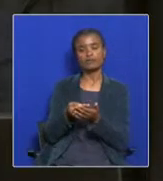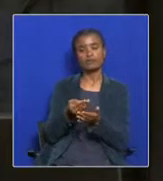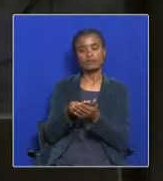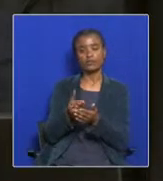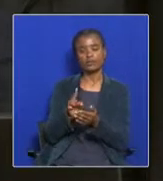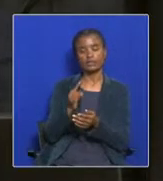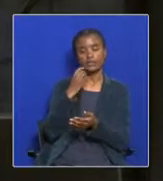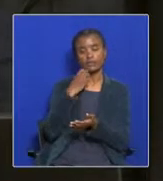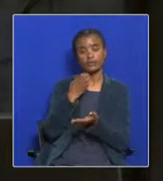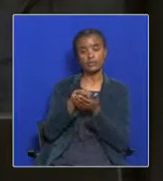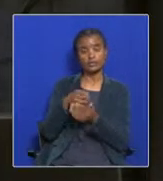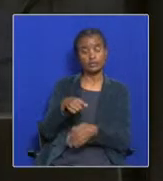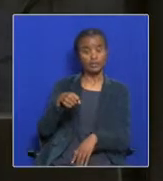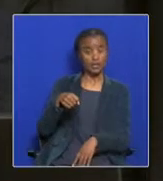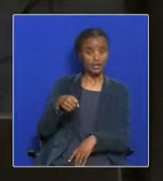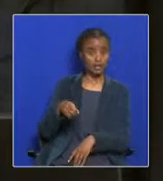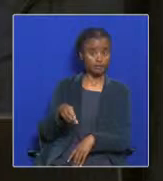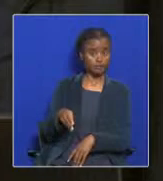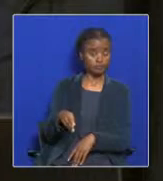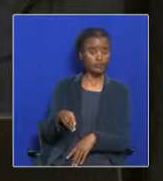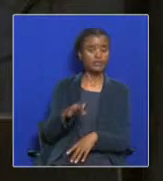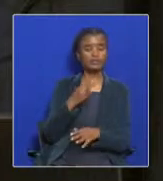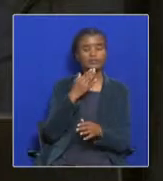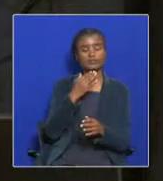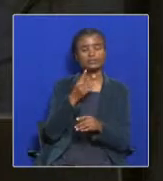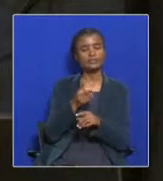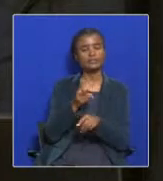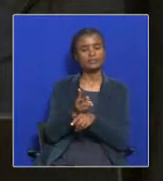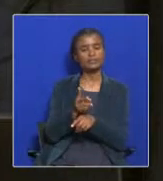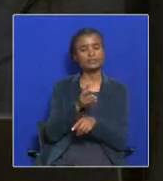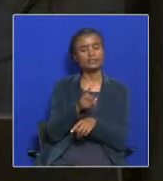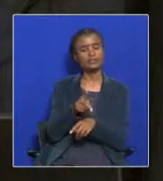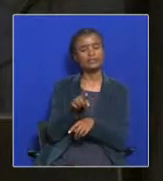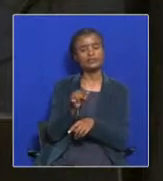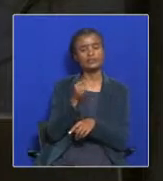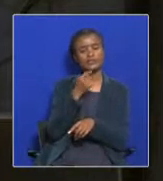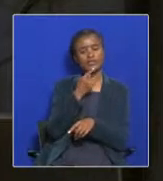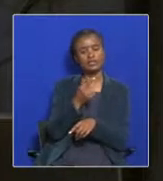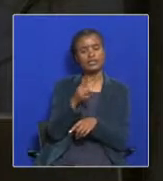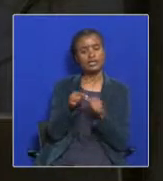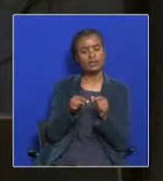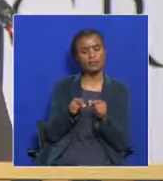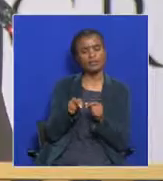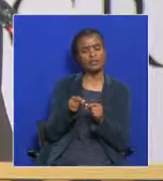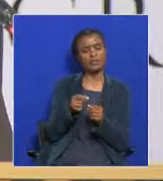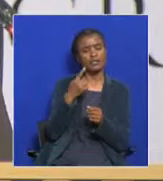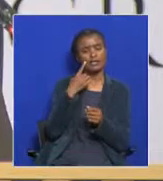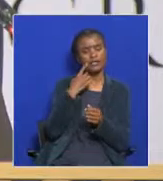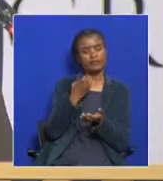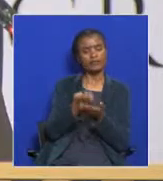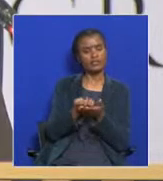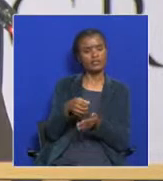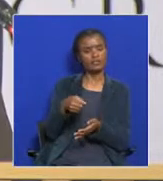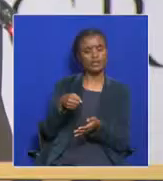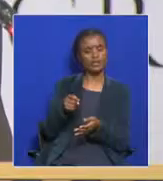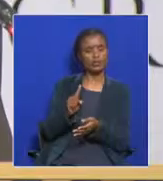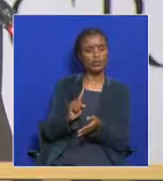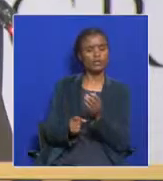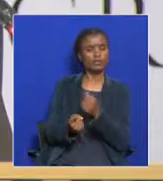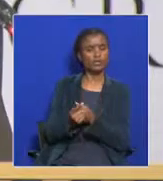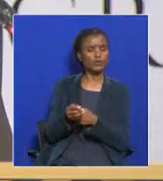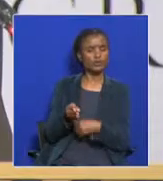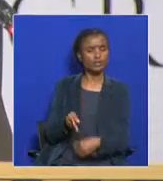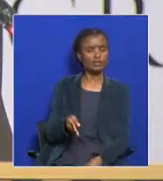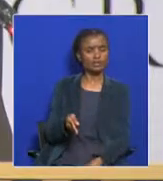you were there. Can you just repeat what it is that you're saying about the availability? What happened when you were there about the availability of bags? Warrant